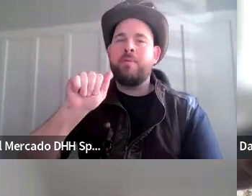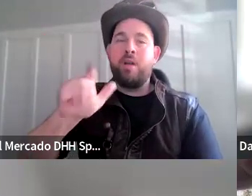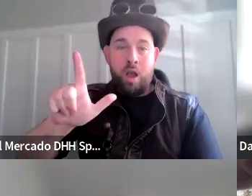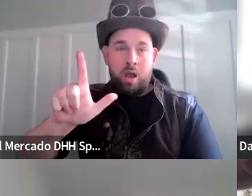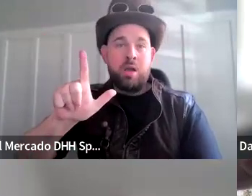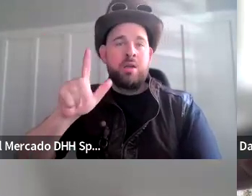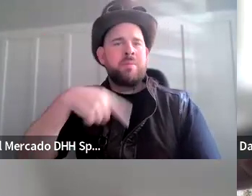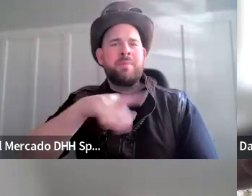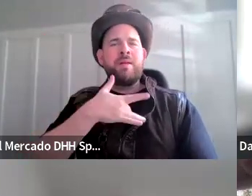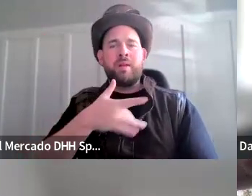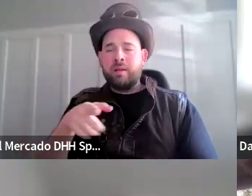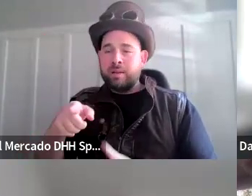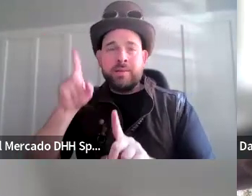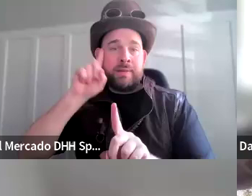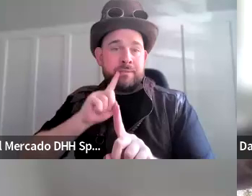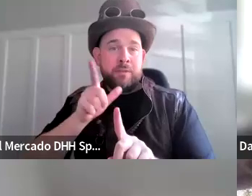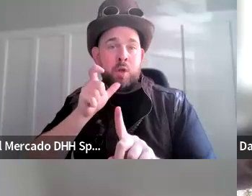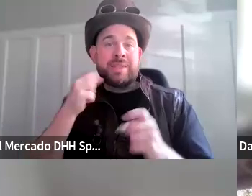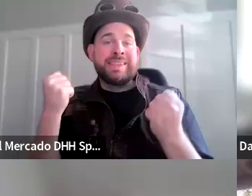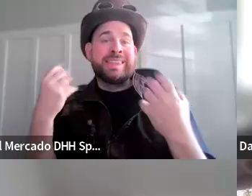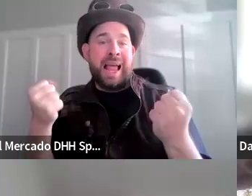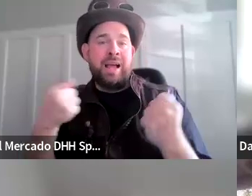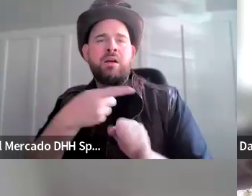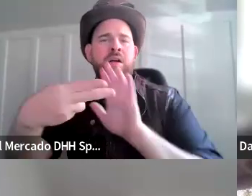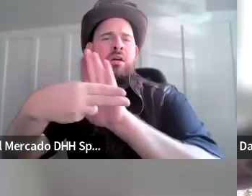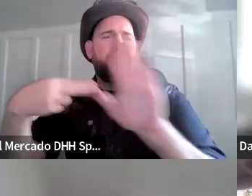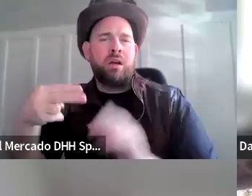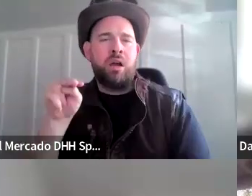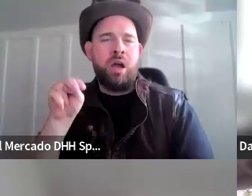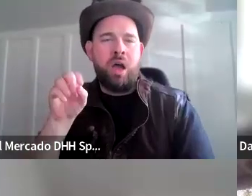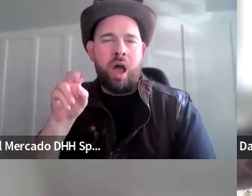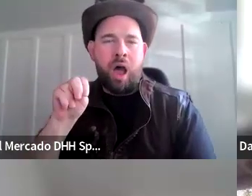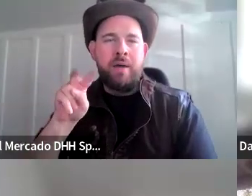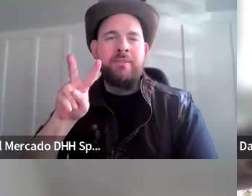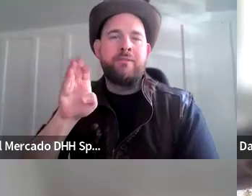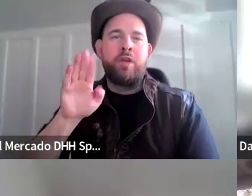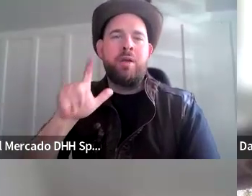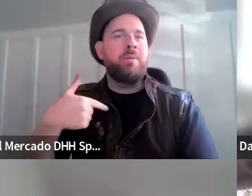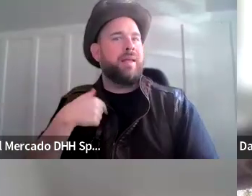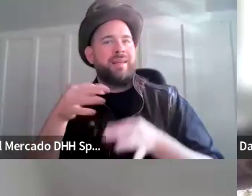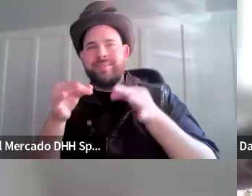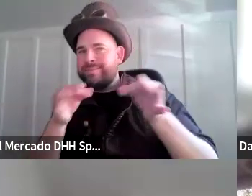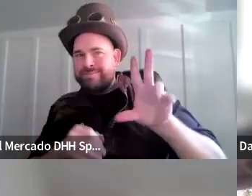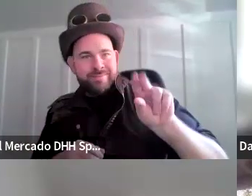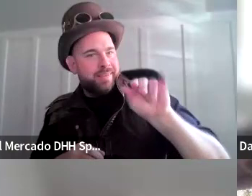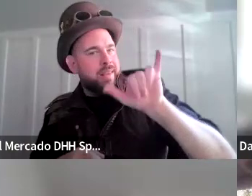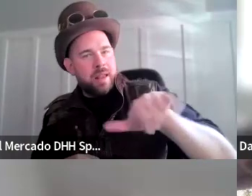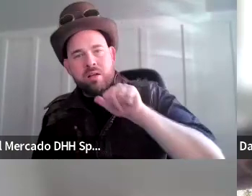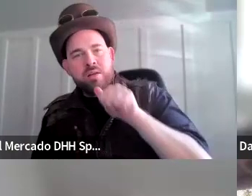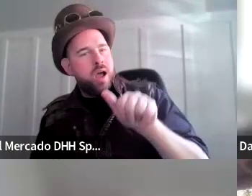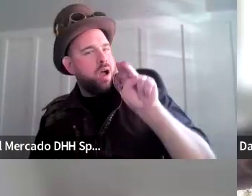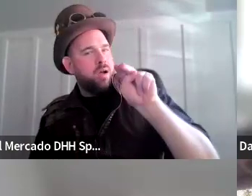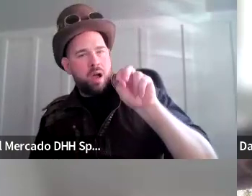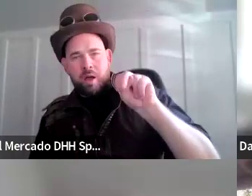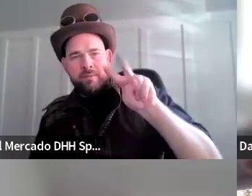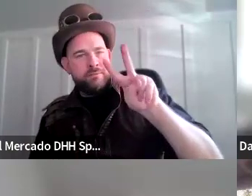about nonverbal individuals. So before deaf